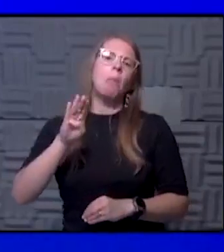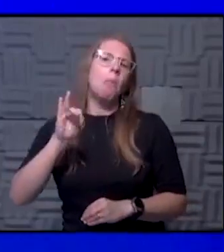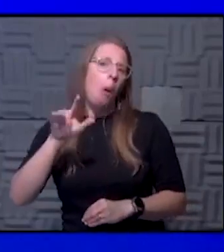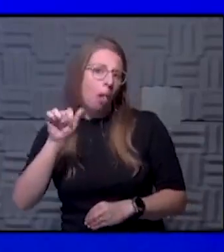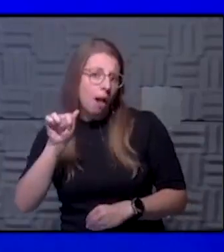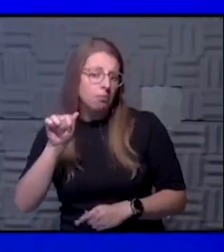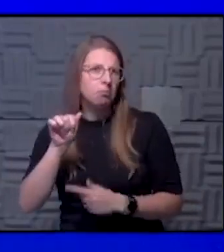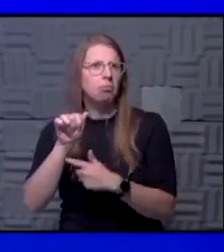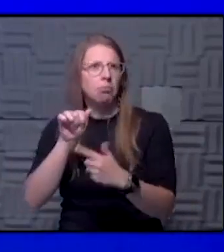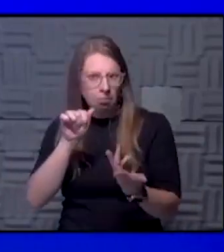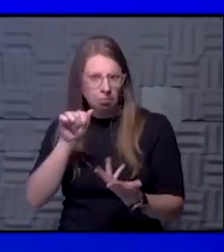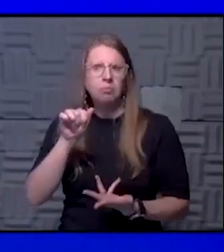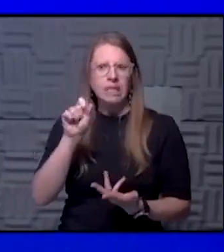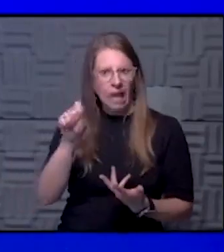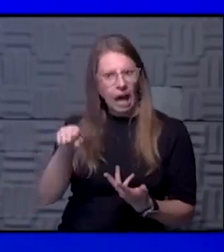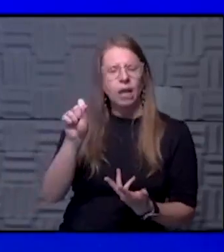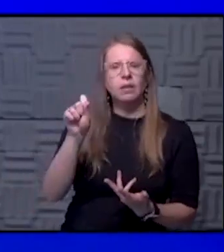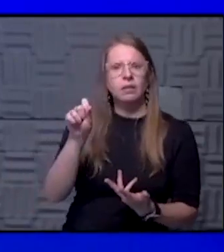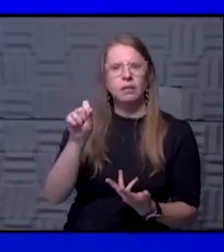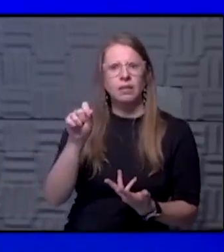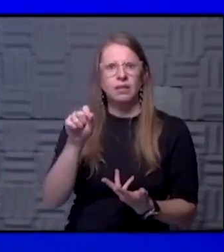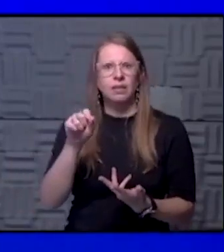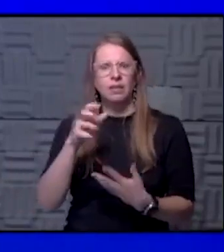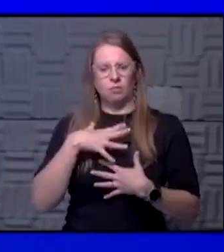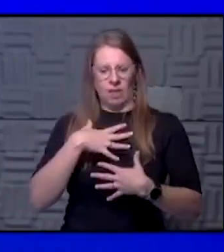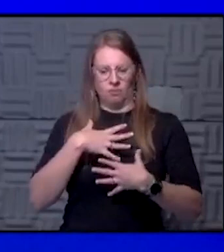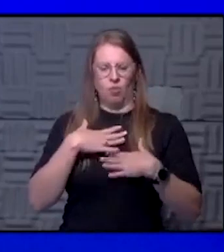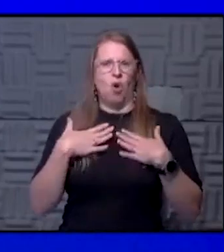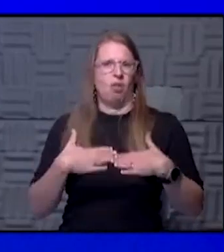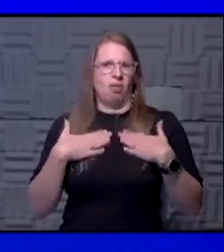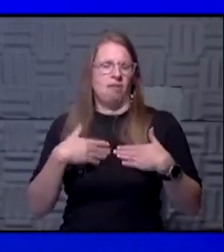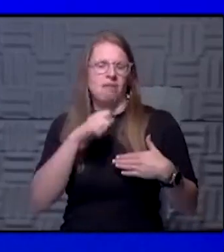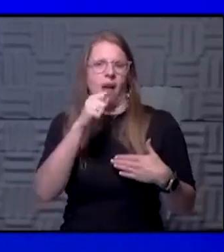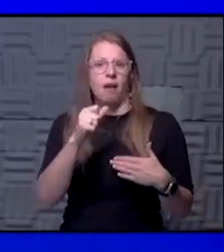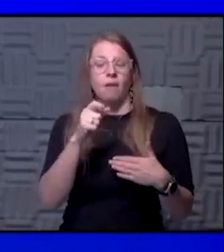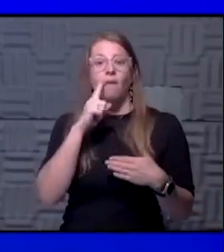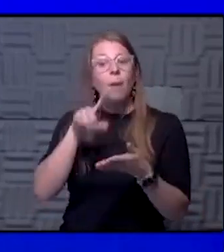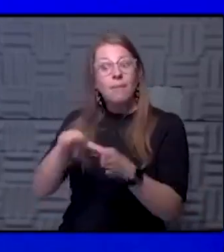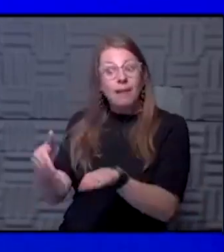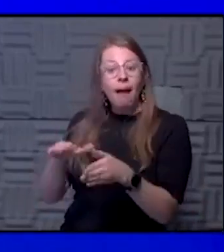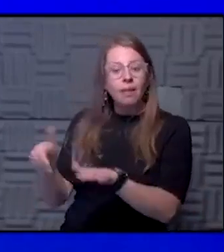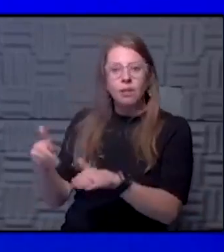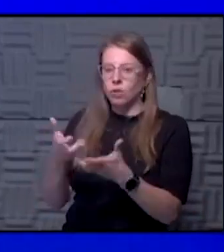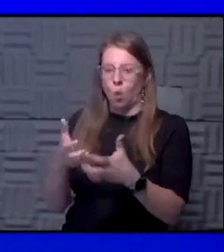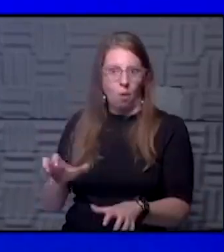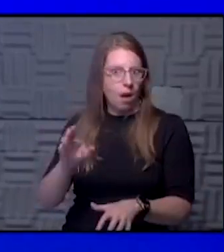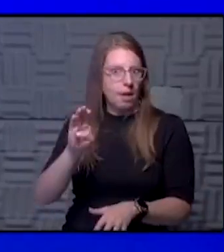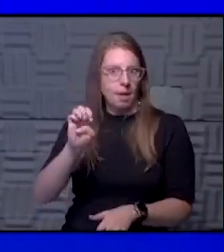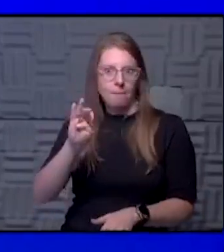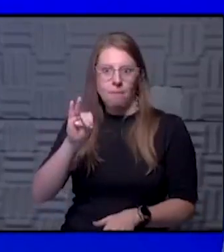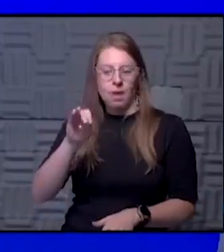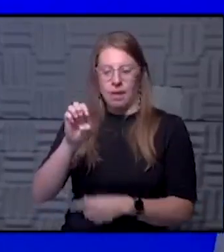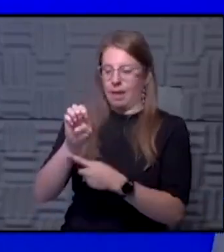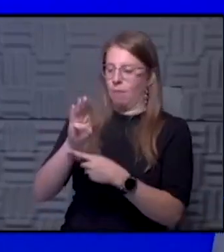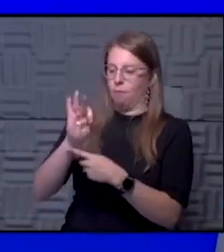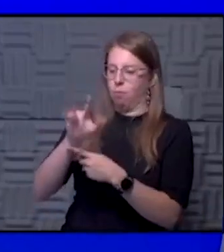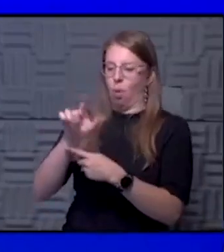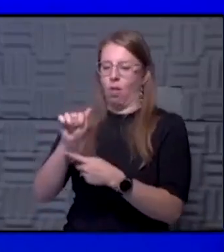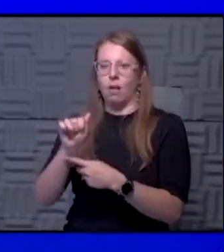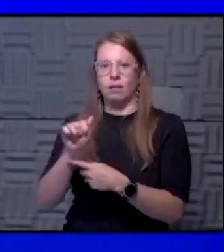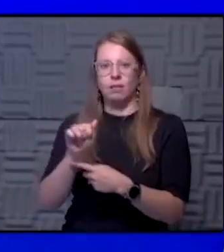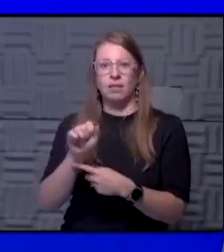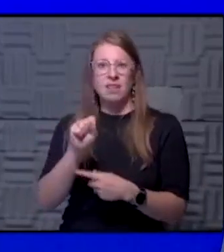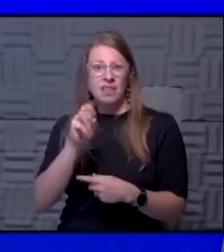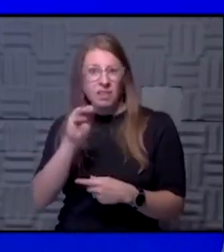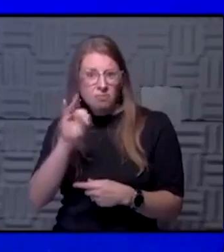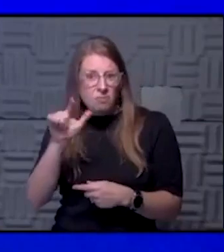be. Ebola, yeah, but it's not respirable. So certainly for mortality, you don't want Ebola. For this, smallpox.